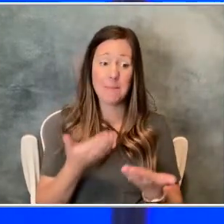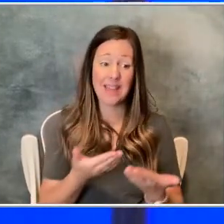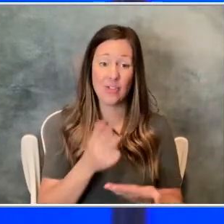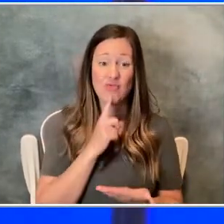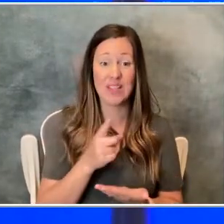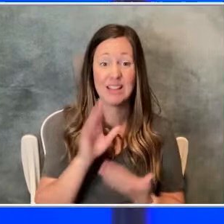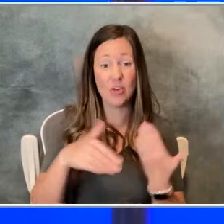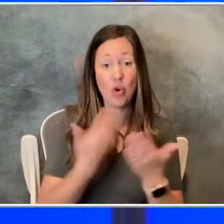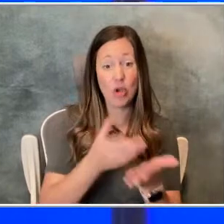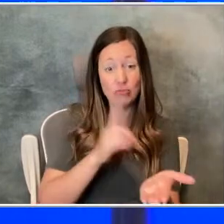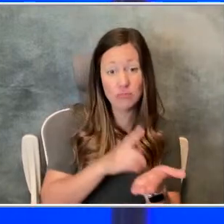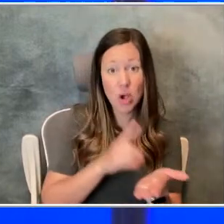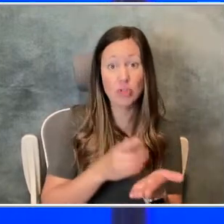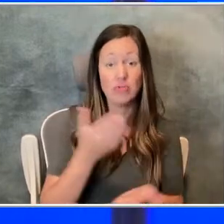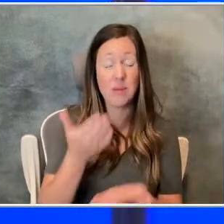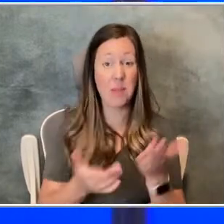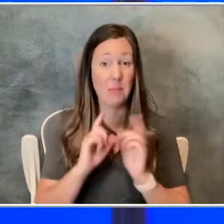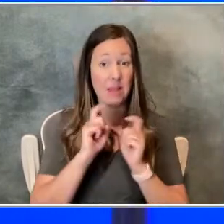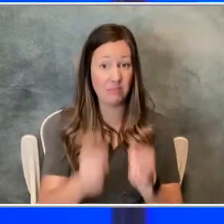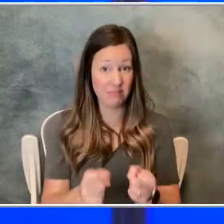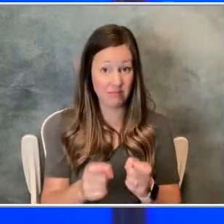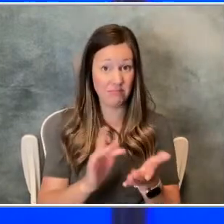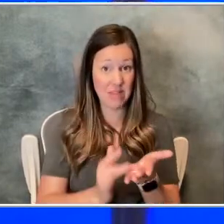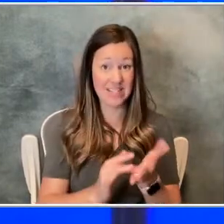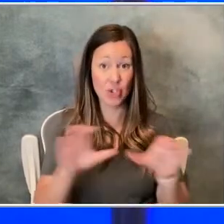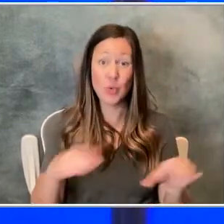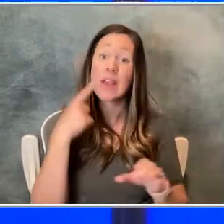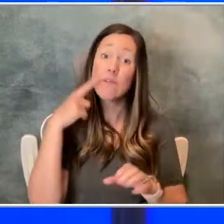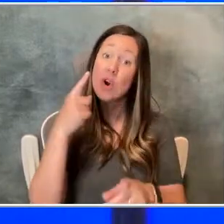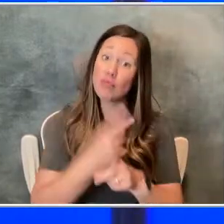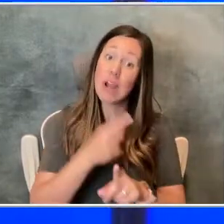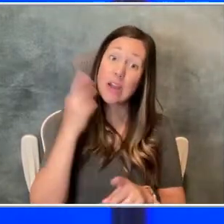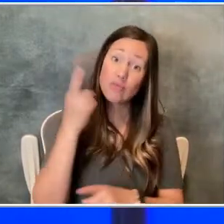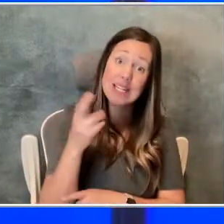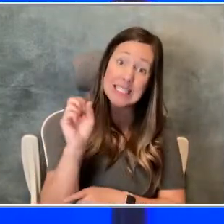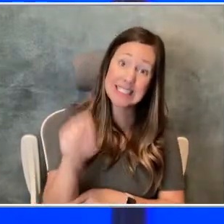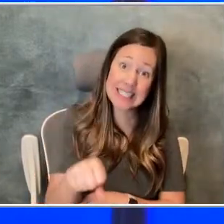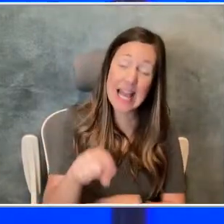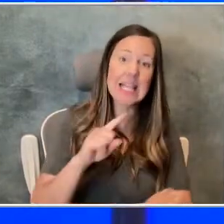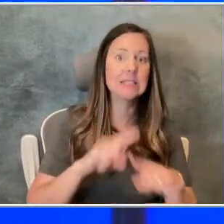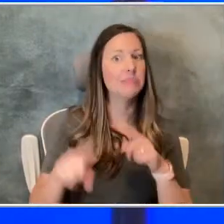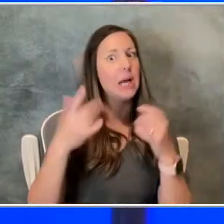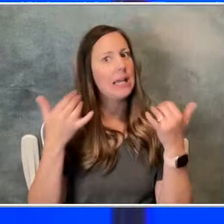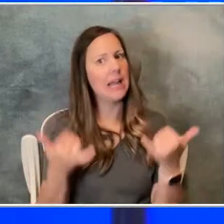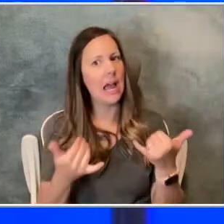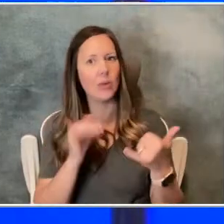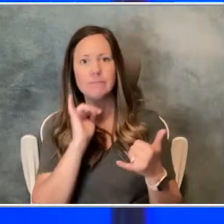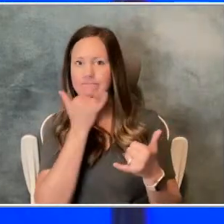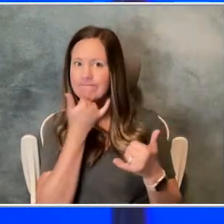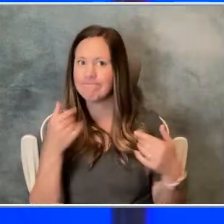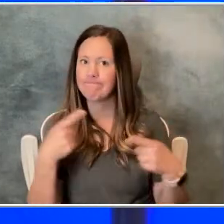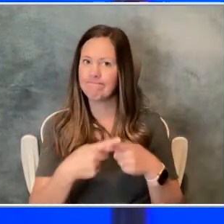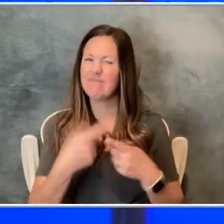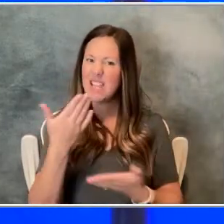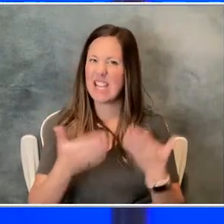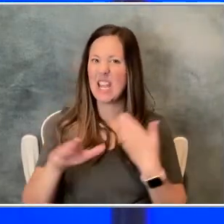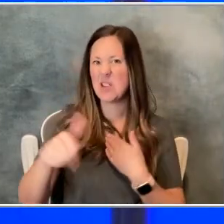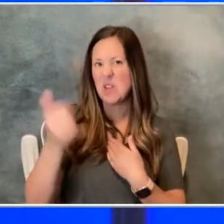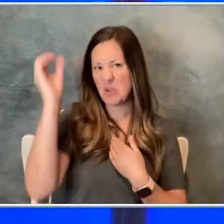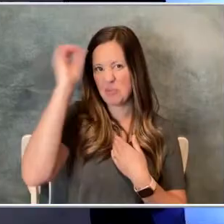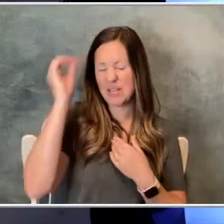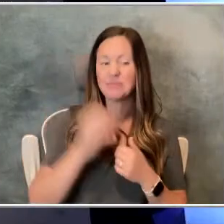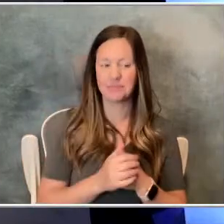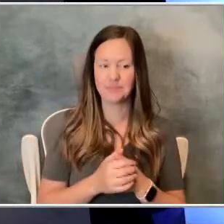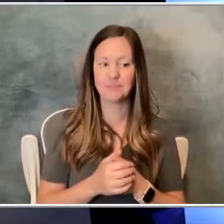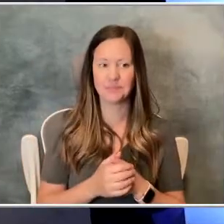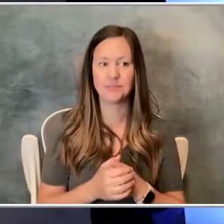and providers that may have prescribed them were doing it for the right reasons at that time, and they just need another second look. Yeah. And in